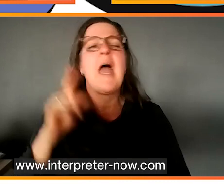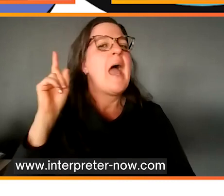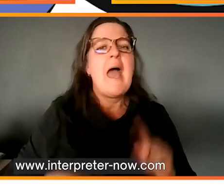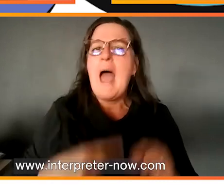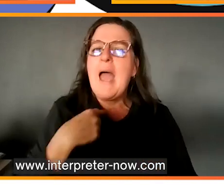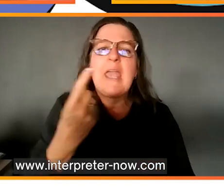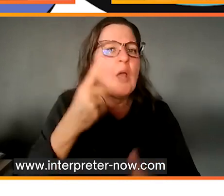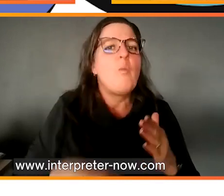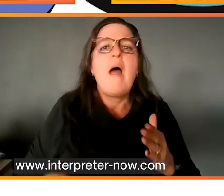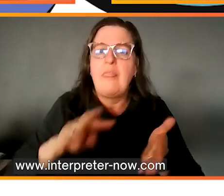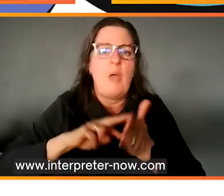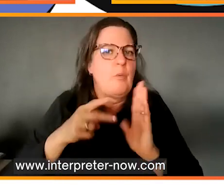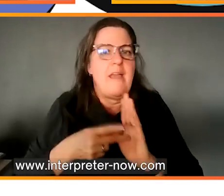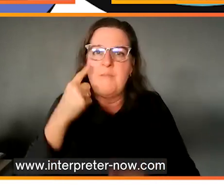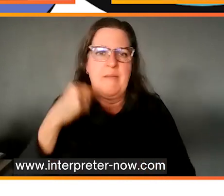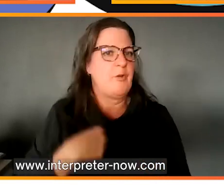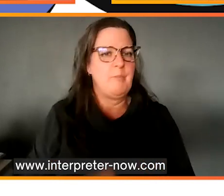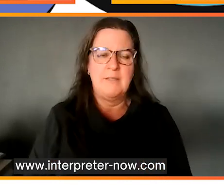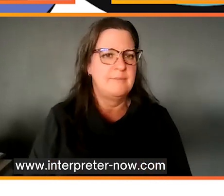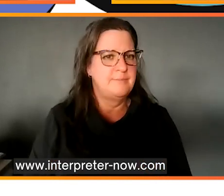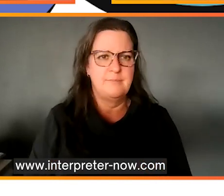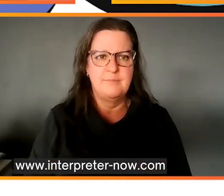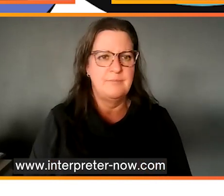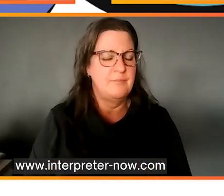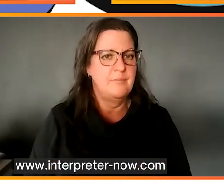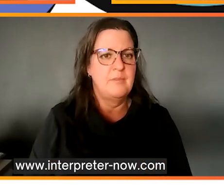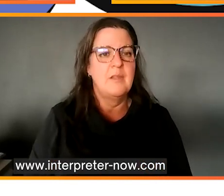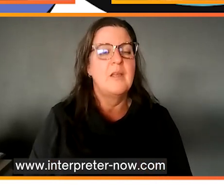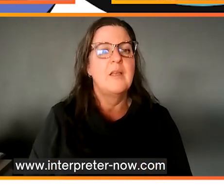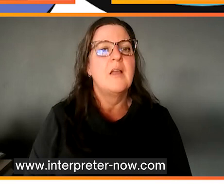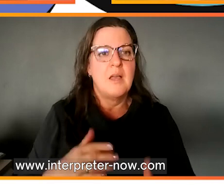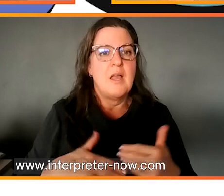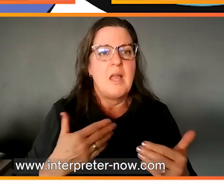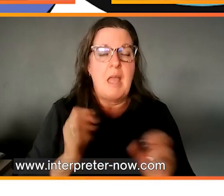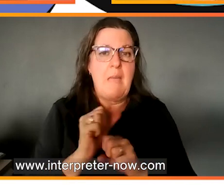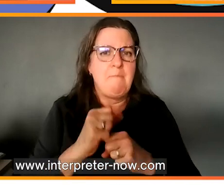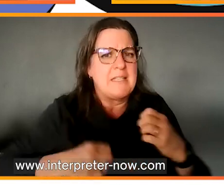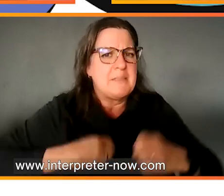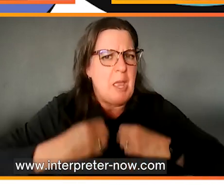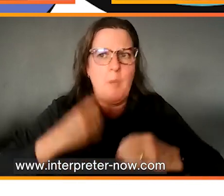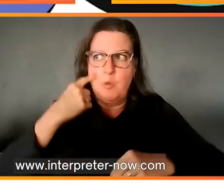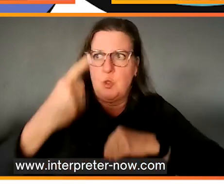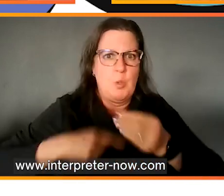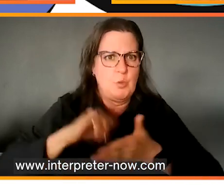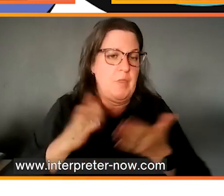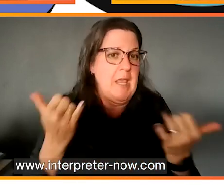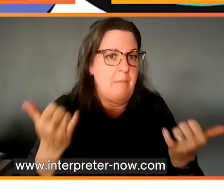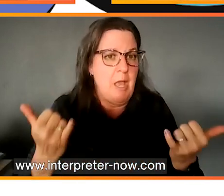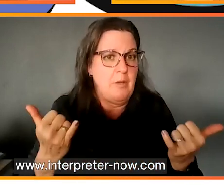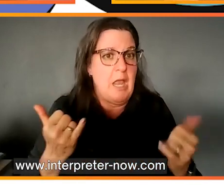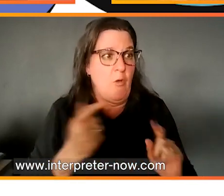I mean, it almost makes me a little emotional thinking about it now. But those people, they're in the best